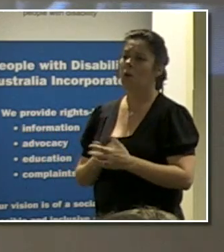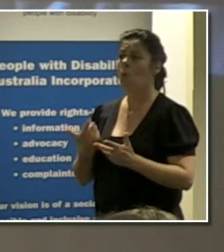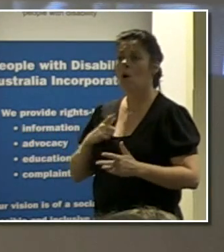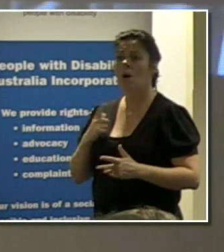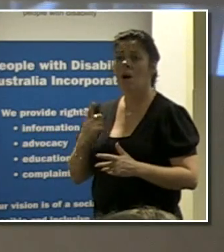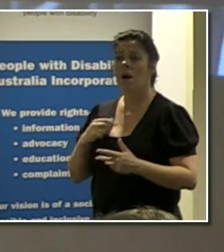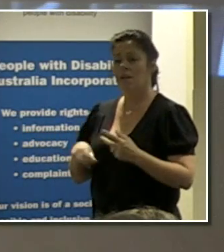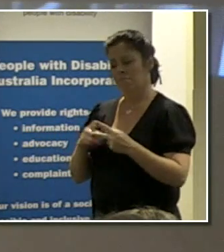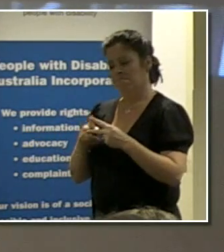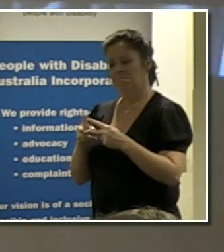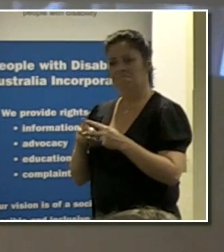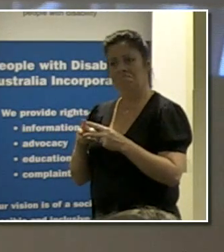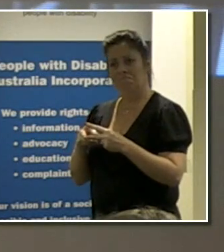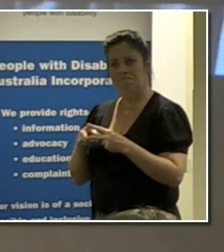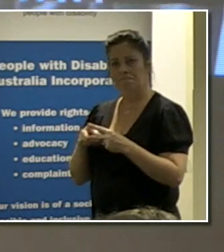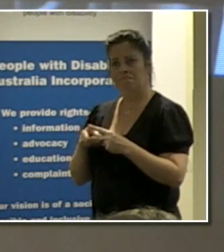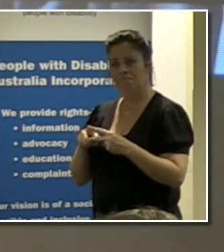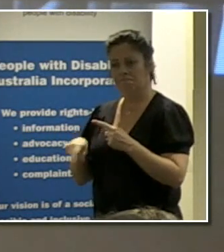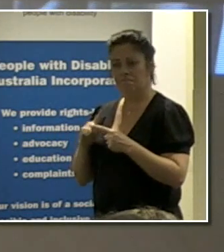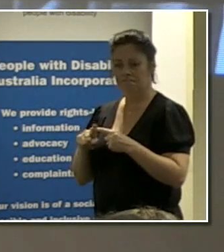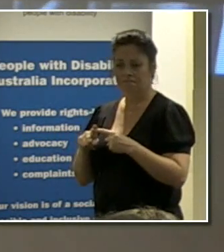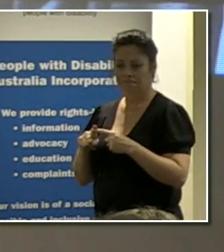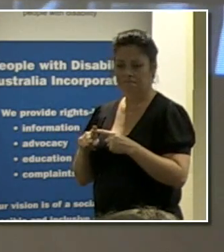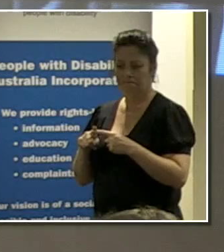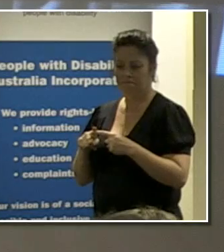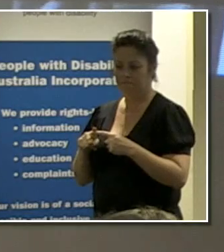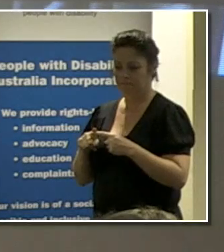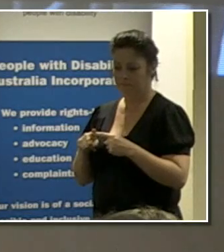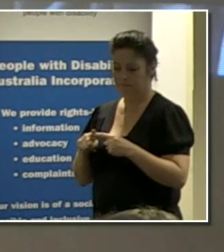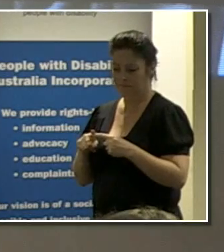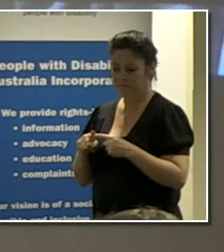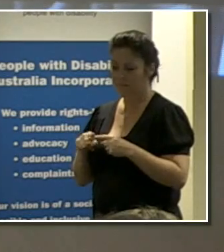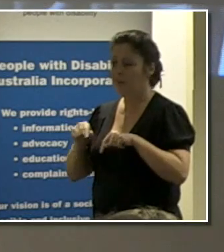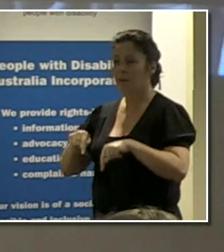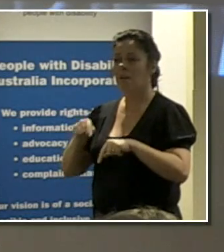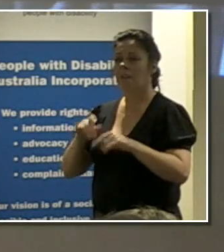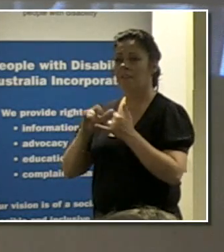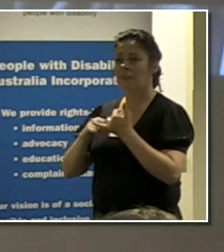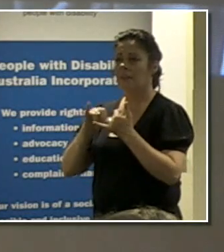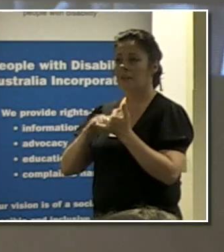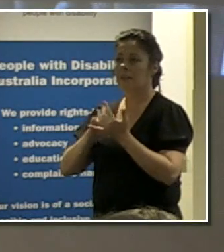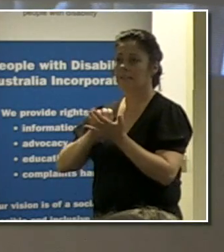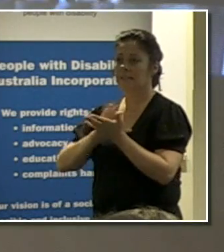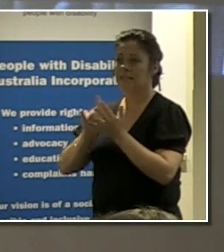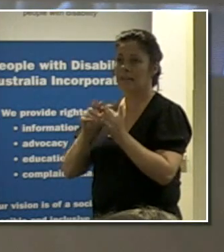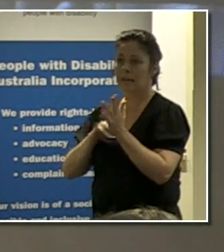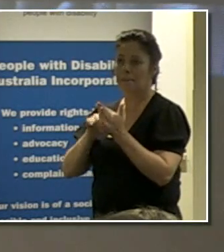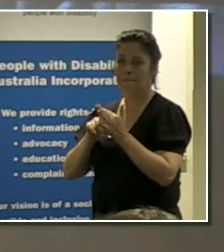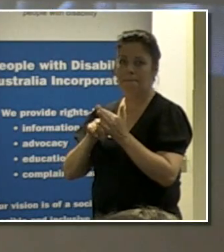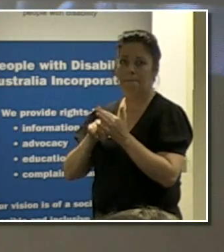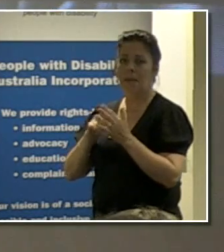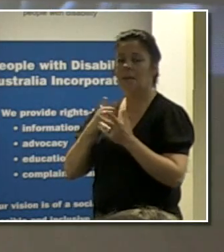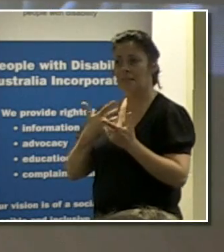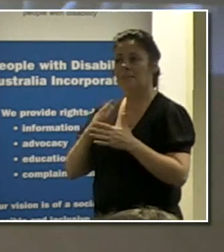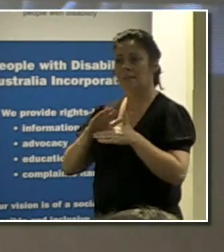One is that the scheme starting point should be around sustaining and